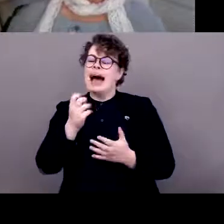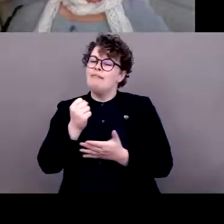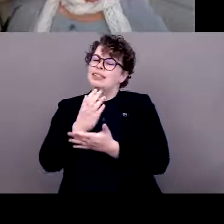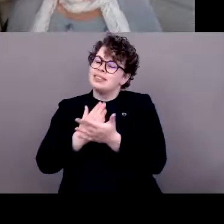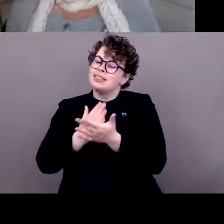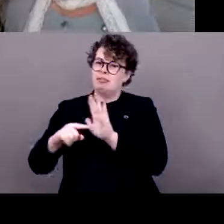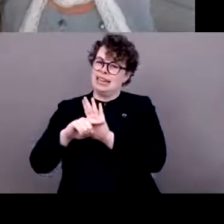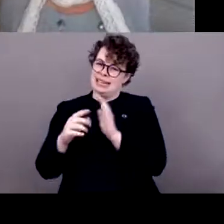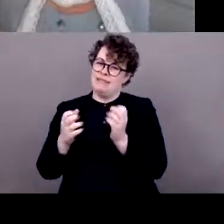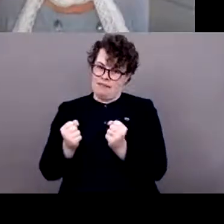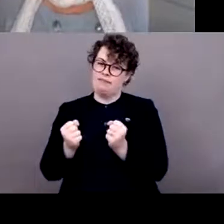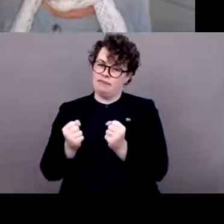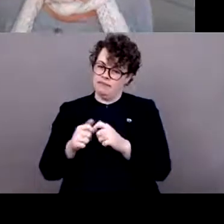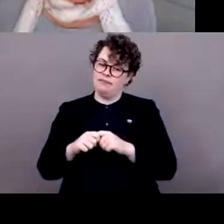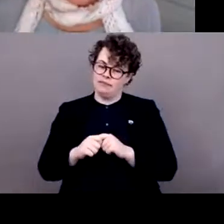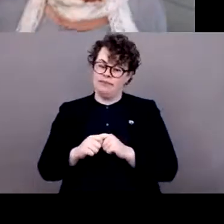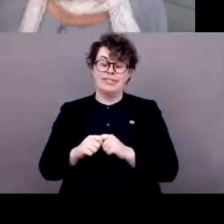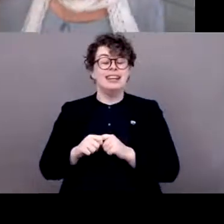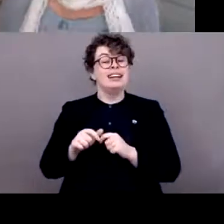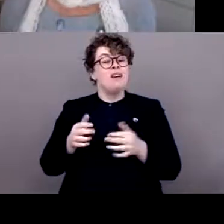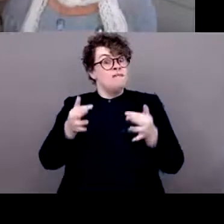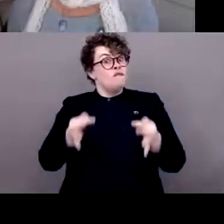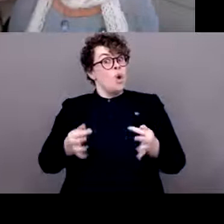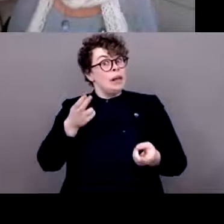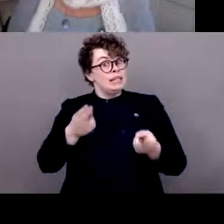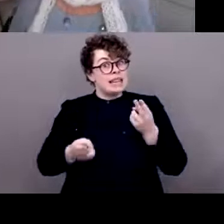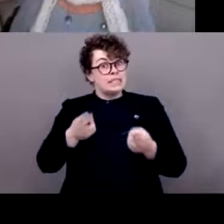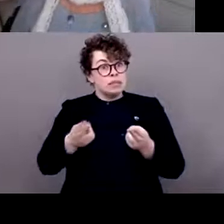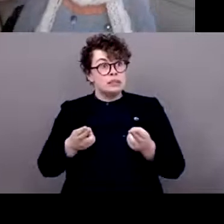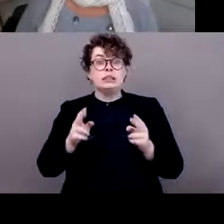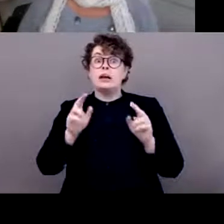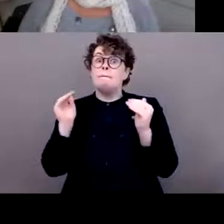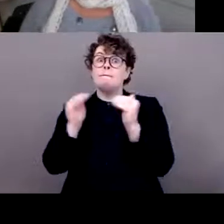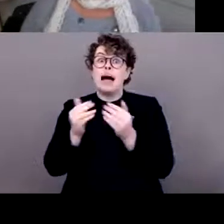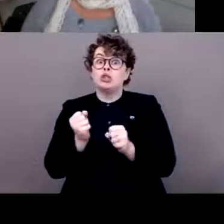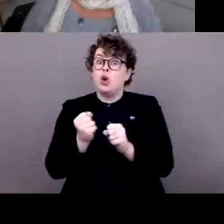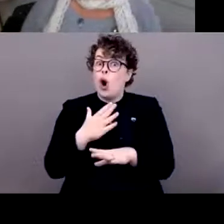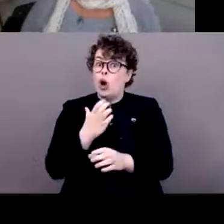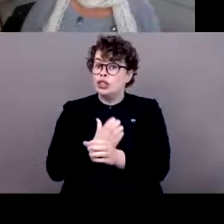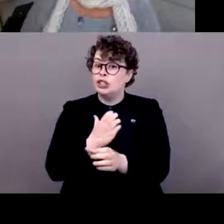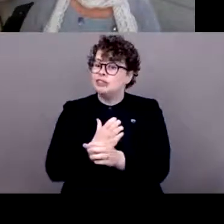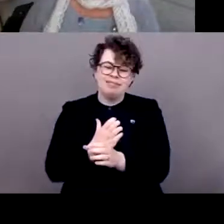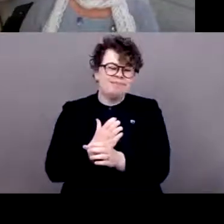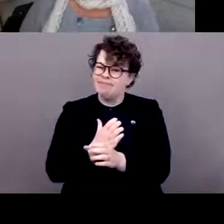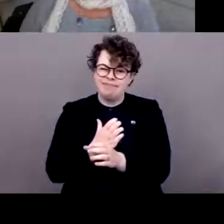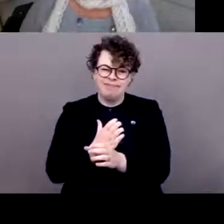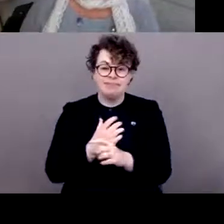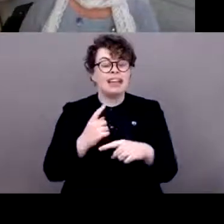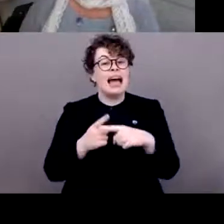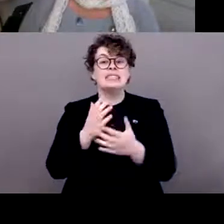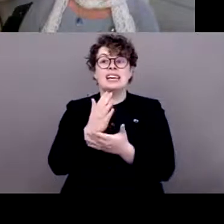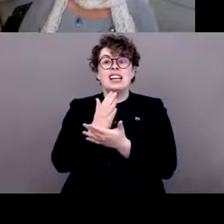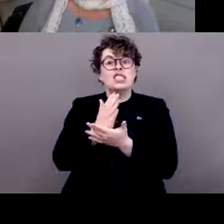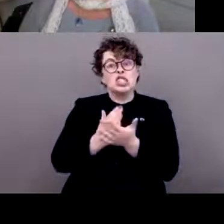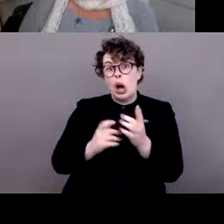Well, these sorts of assessments aren't necessarily suitable for everybody, and indeed some professionals avoid using